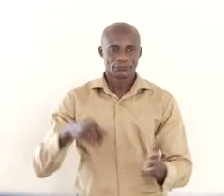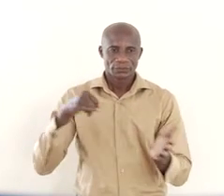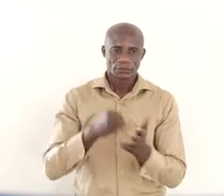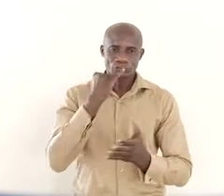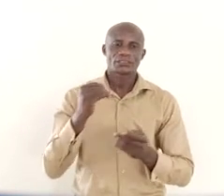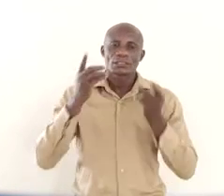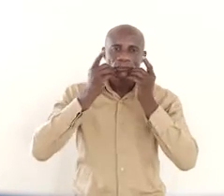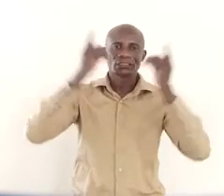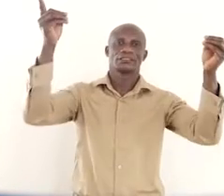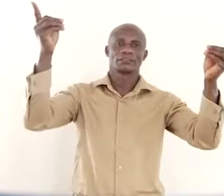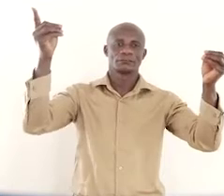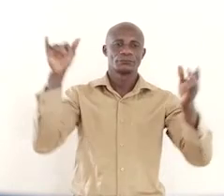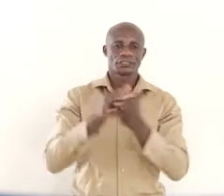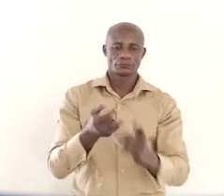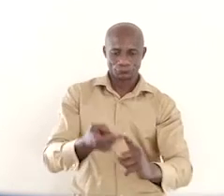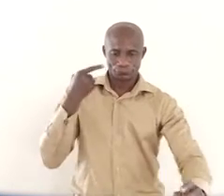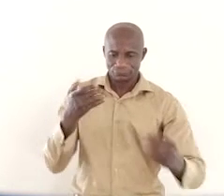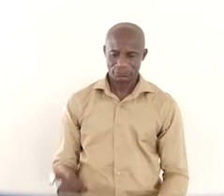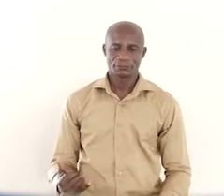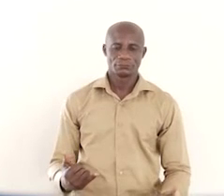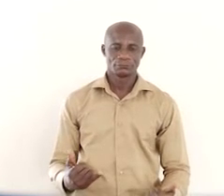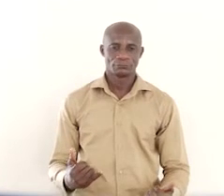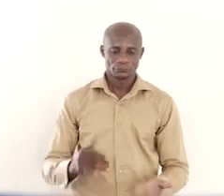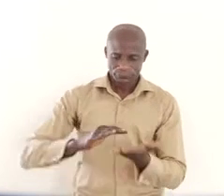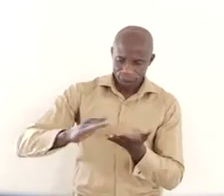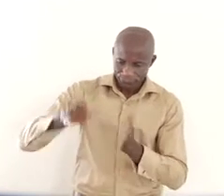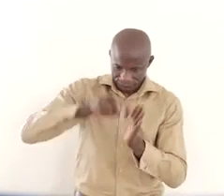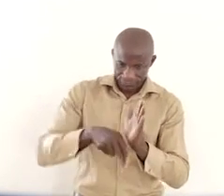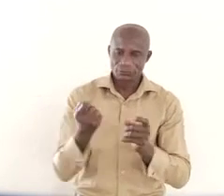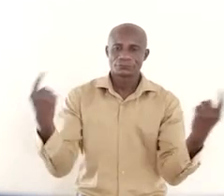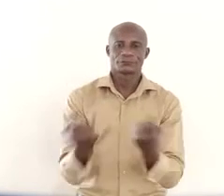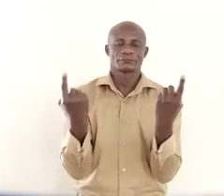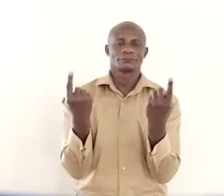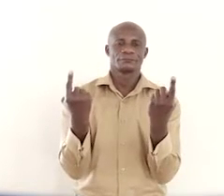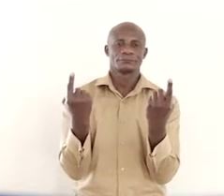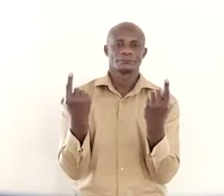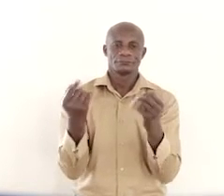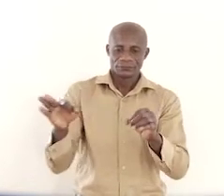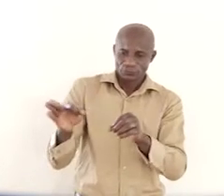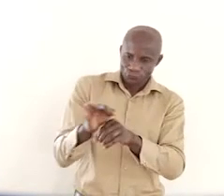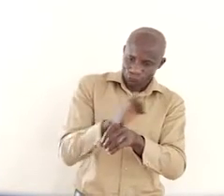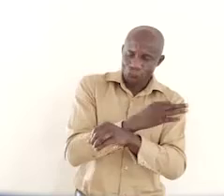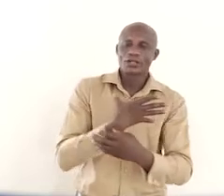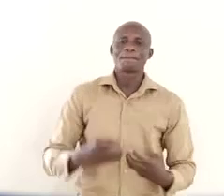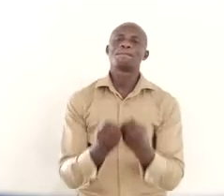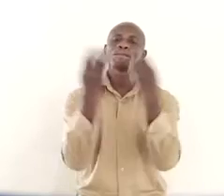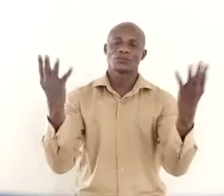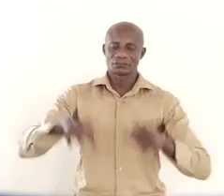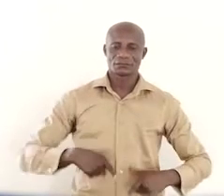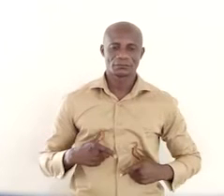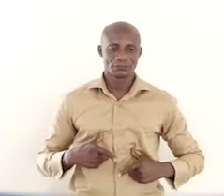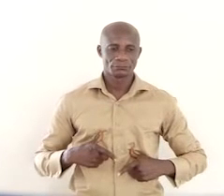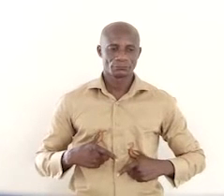the declaration of that henceforth, forgiveness of sins, full and abundant